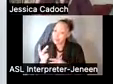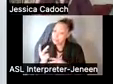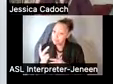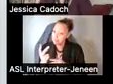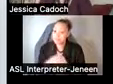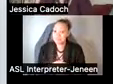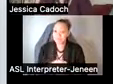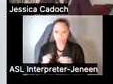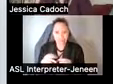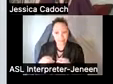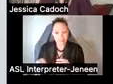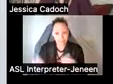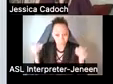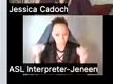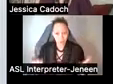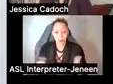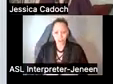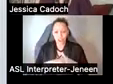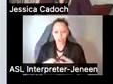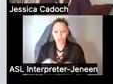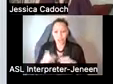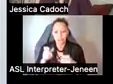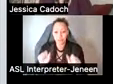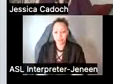been delayed, I want to get started as quickly as we can.